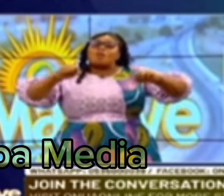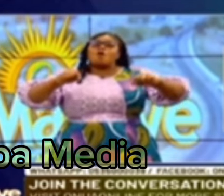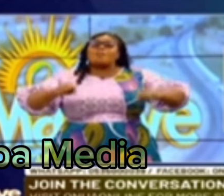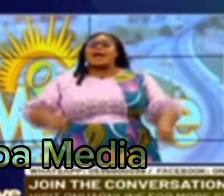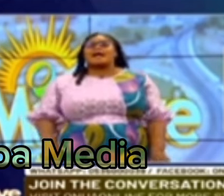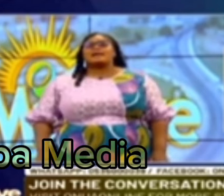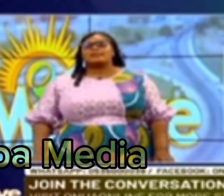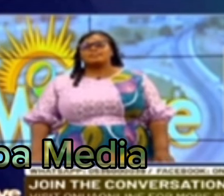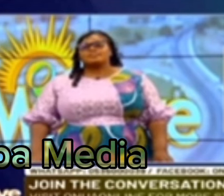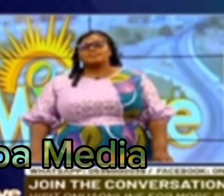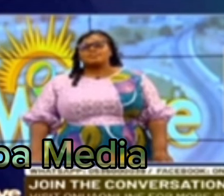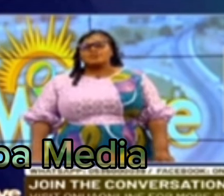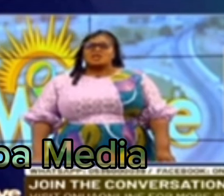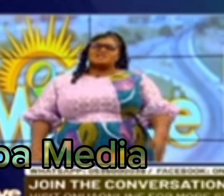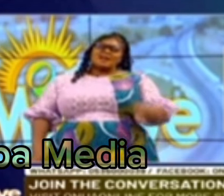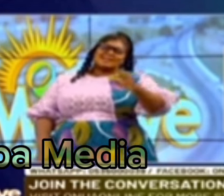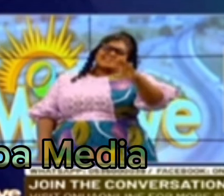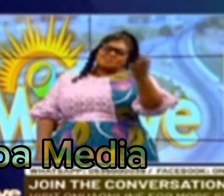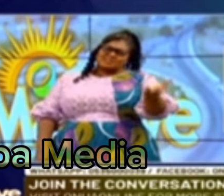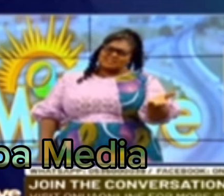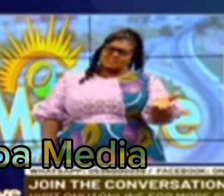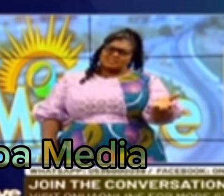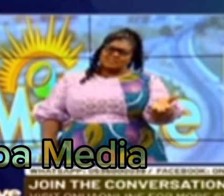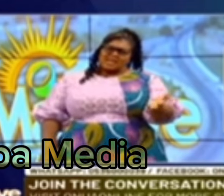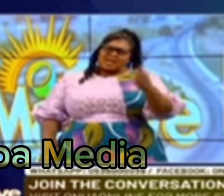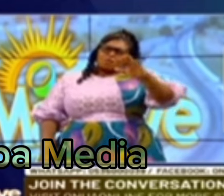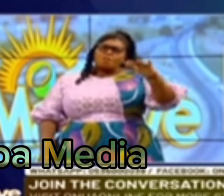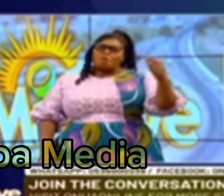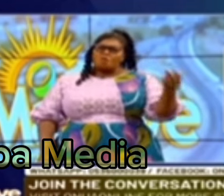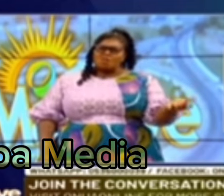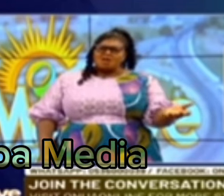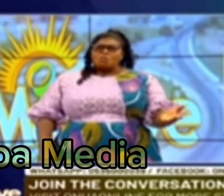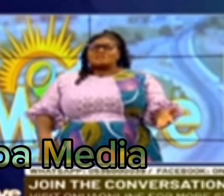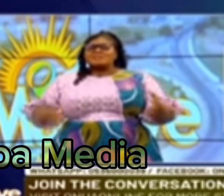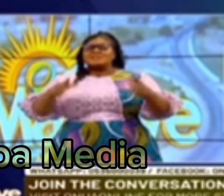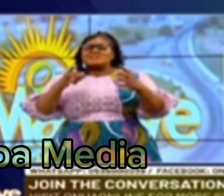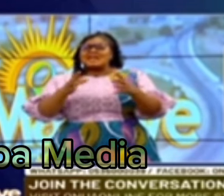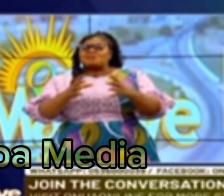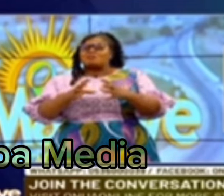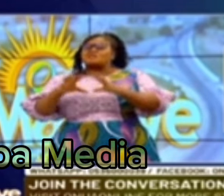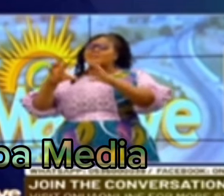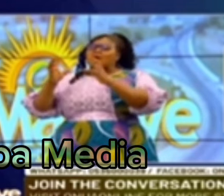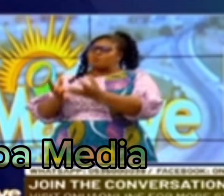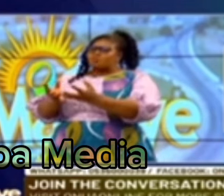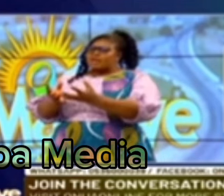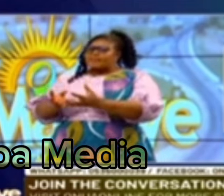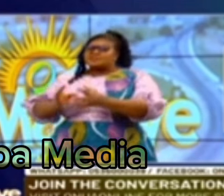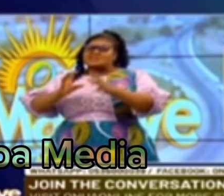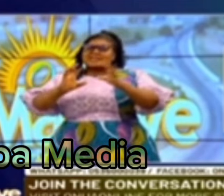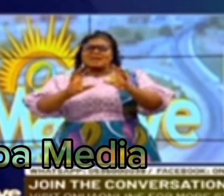a common hopa. It's a Kati region. A common hopa. What's a medicine? Can I go to